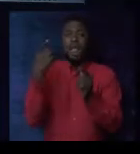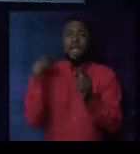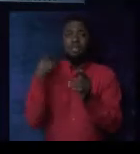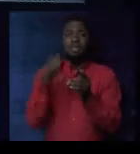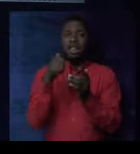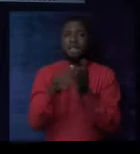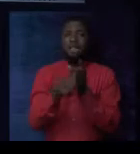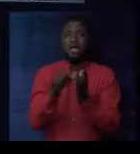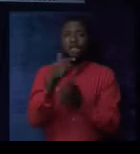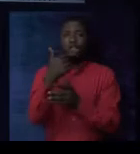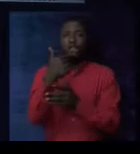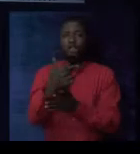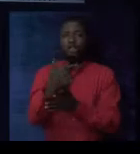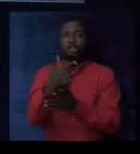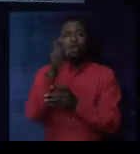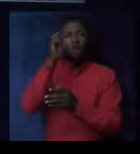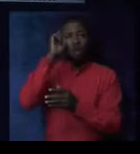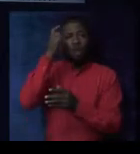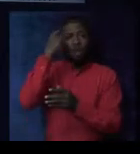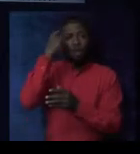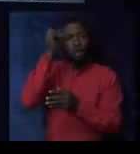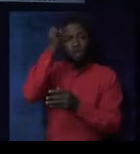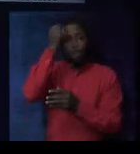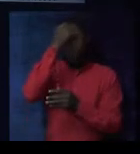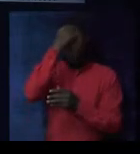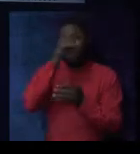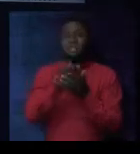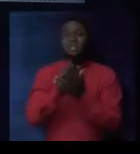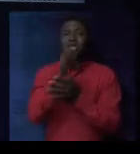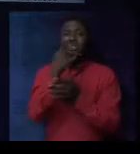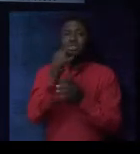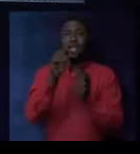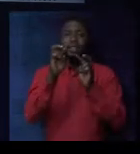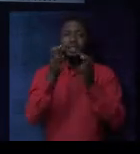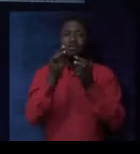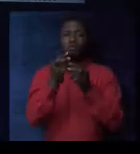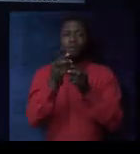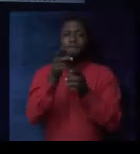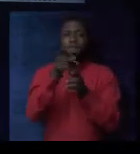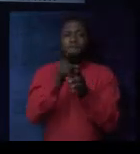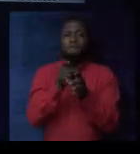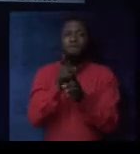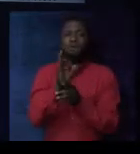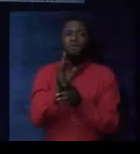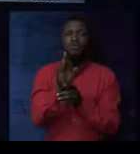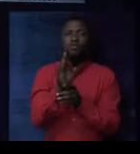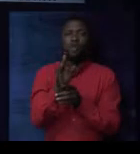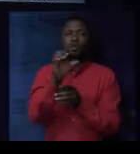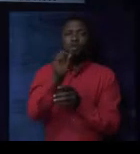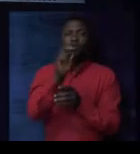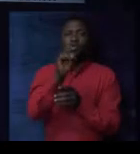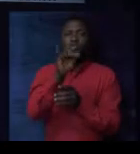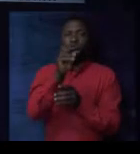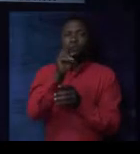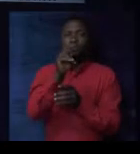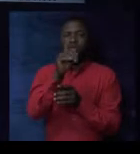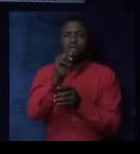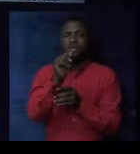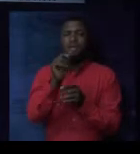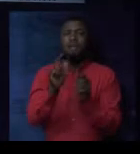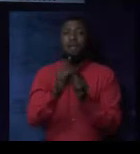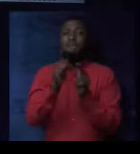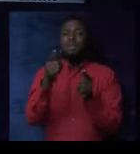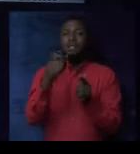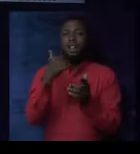capital letter G, Governor Sanwo-Olu. That is the title. Professor Soyinka, a